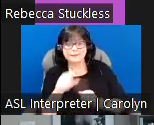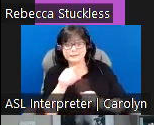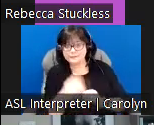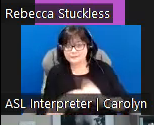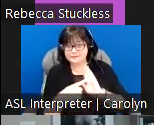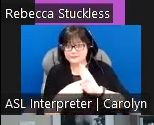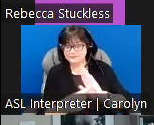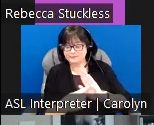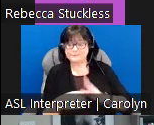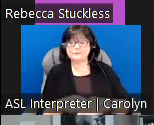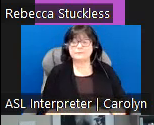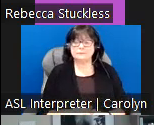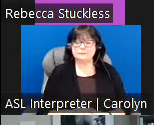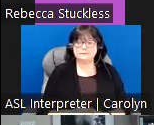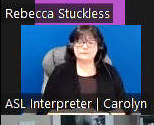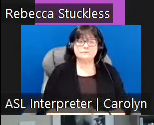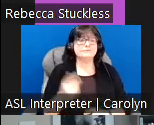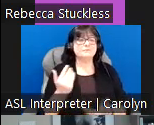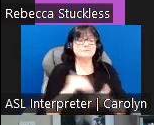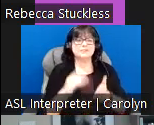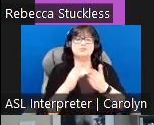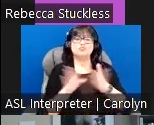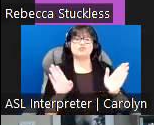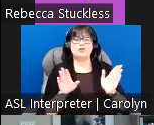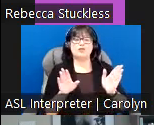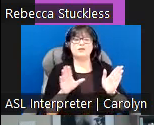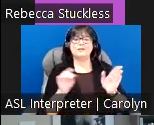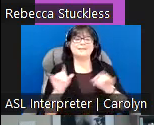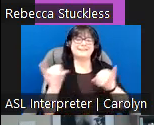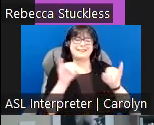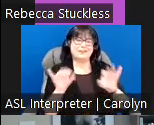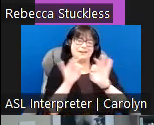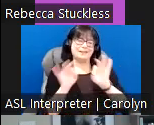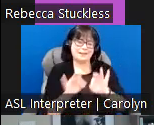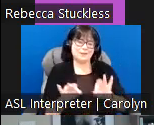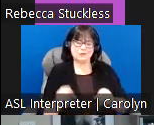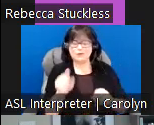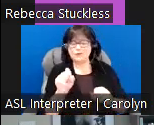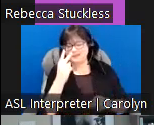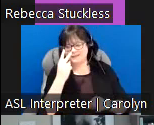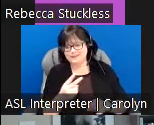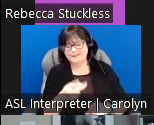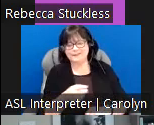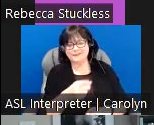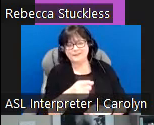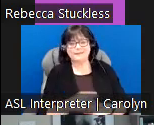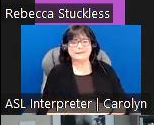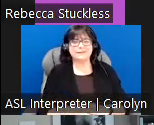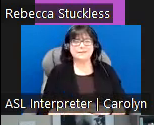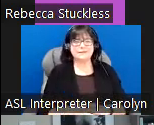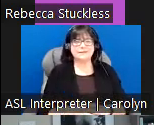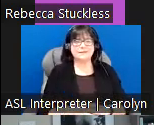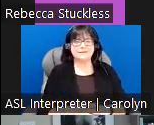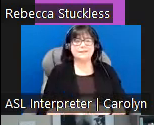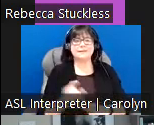what that person was able to accomplish. This is standardized language, as you can see. A few little things like their writing sample, but